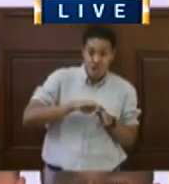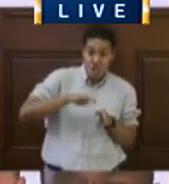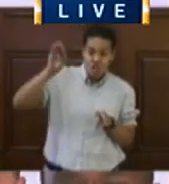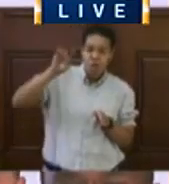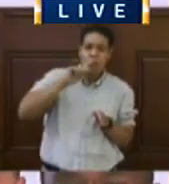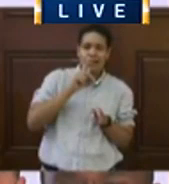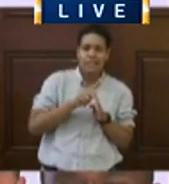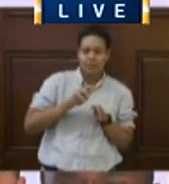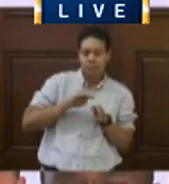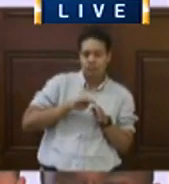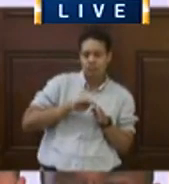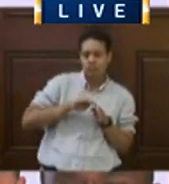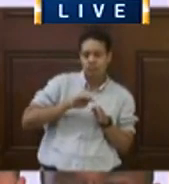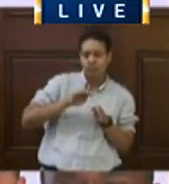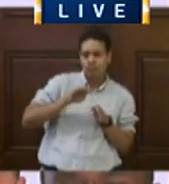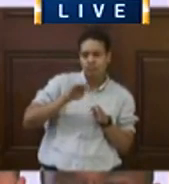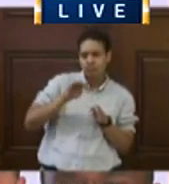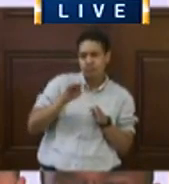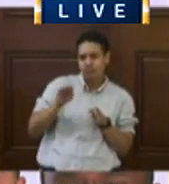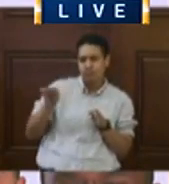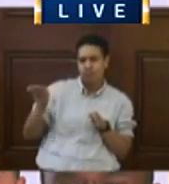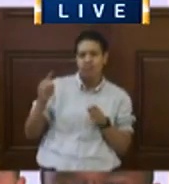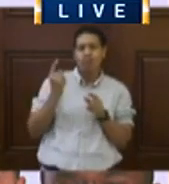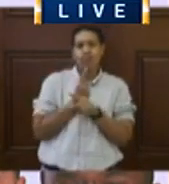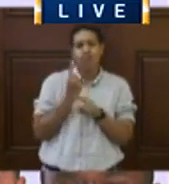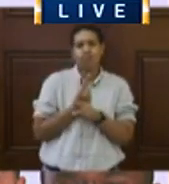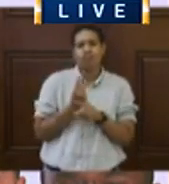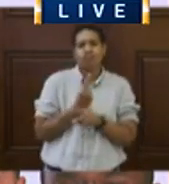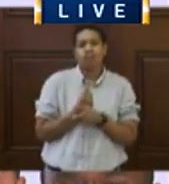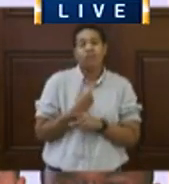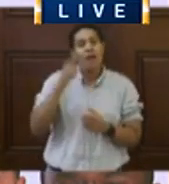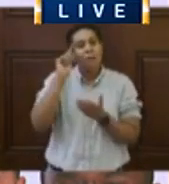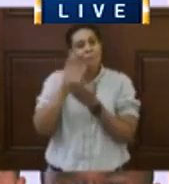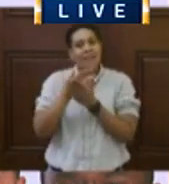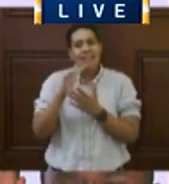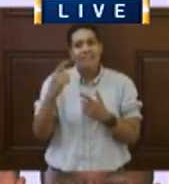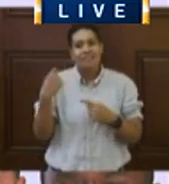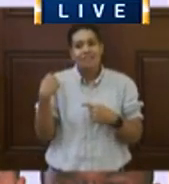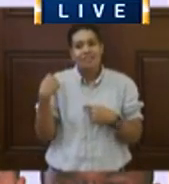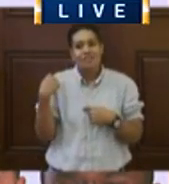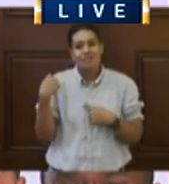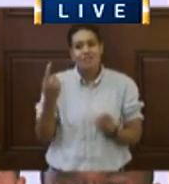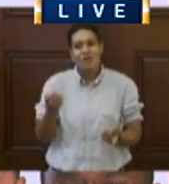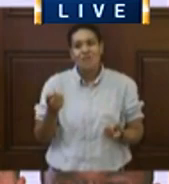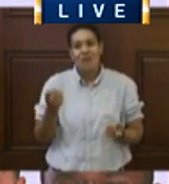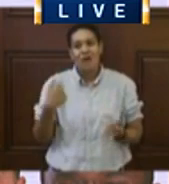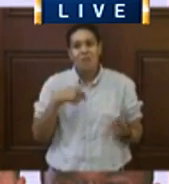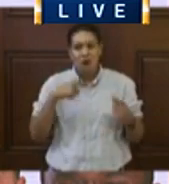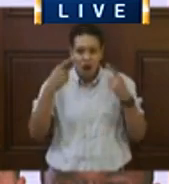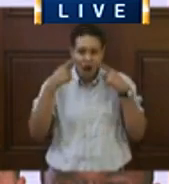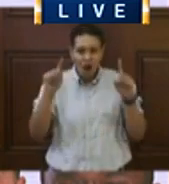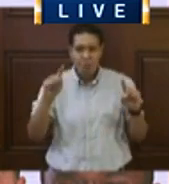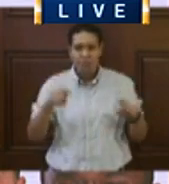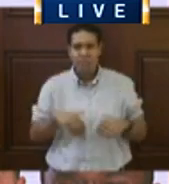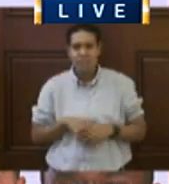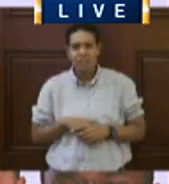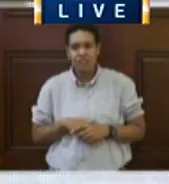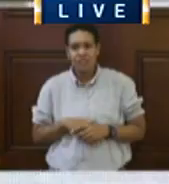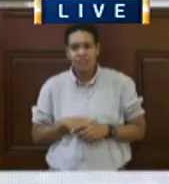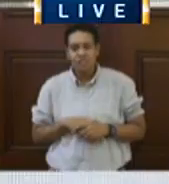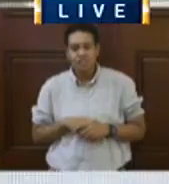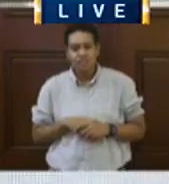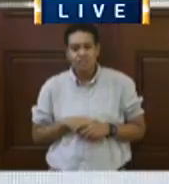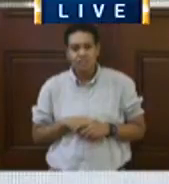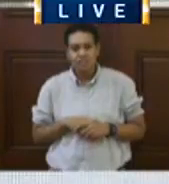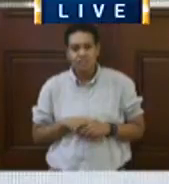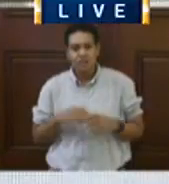believe that that is what we have managed to accomplish. So I'm going to turn over to Minister Clark